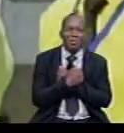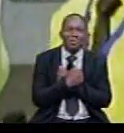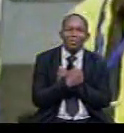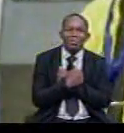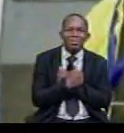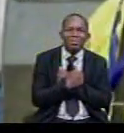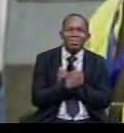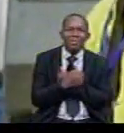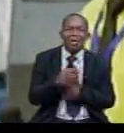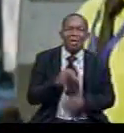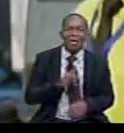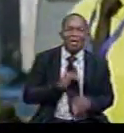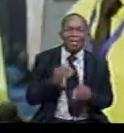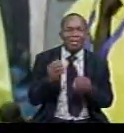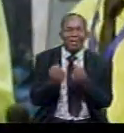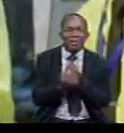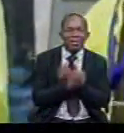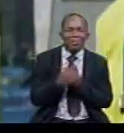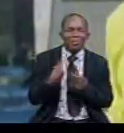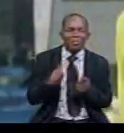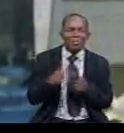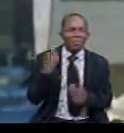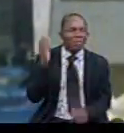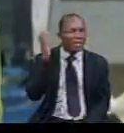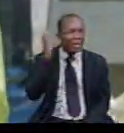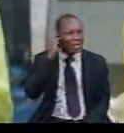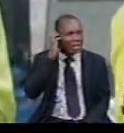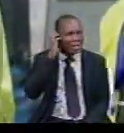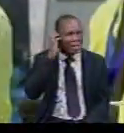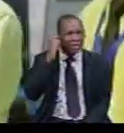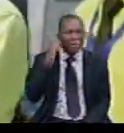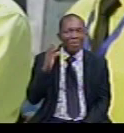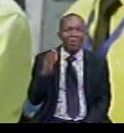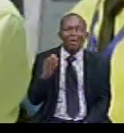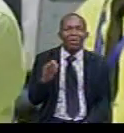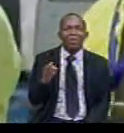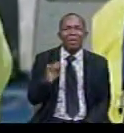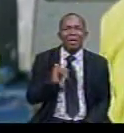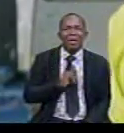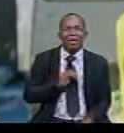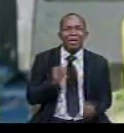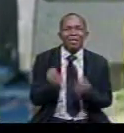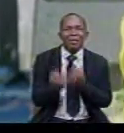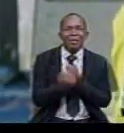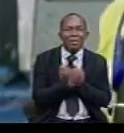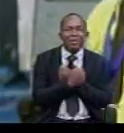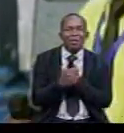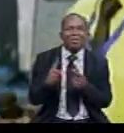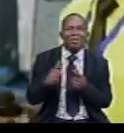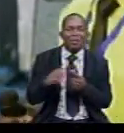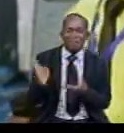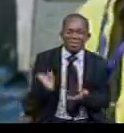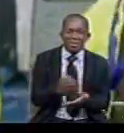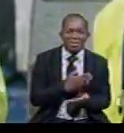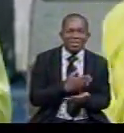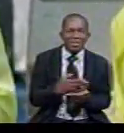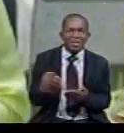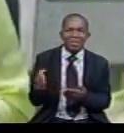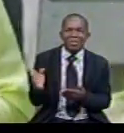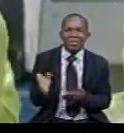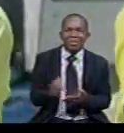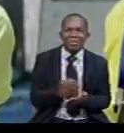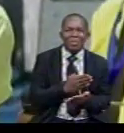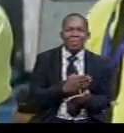I love to hear. Oh, I love to sing.